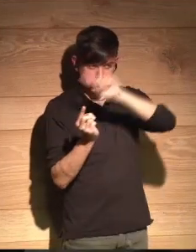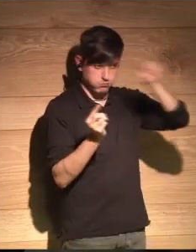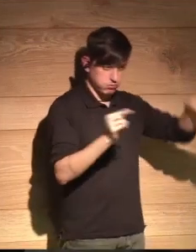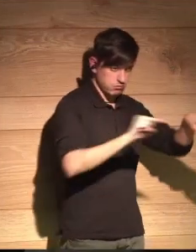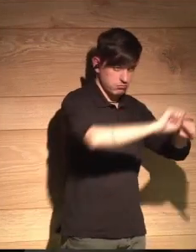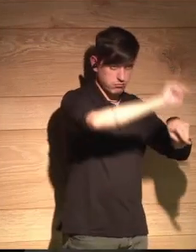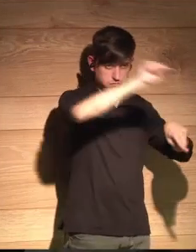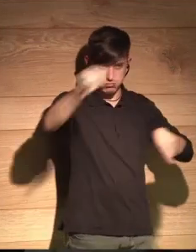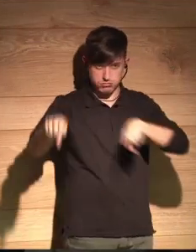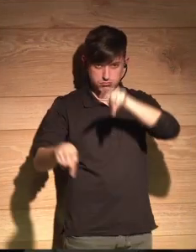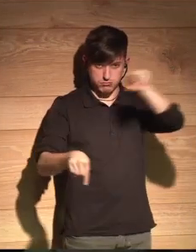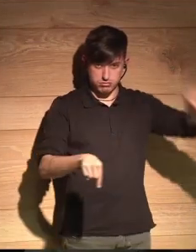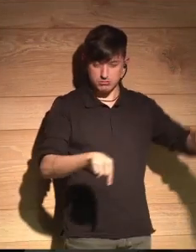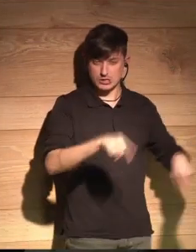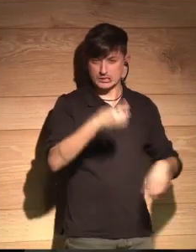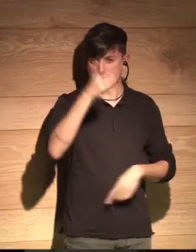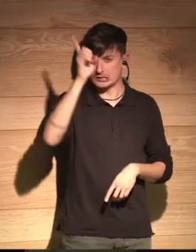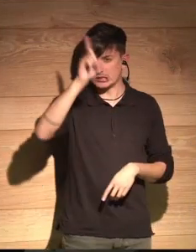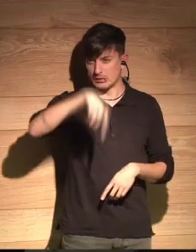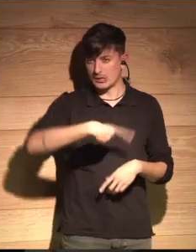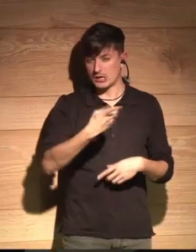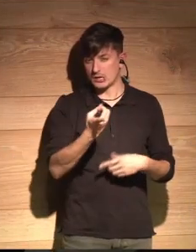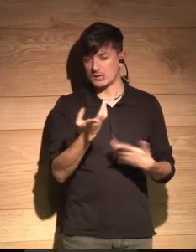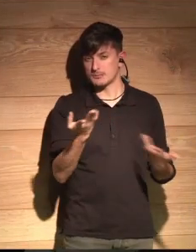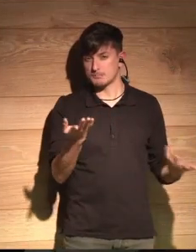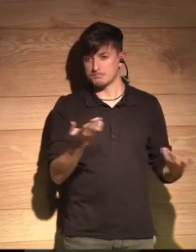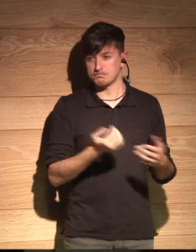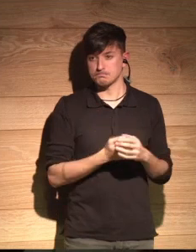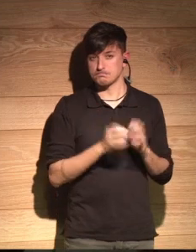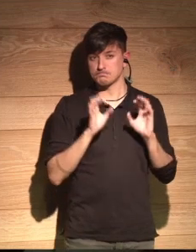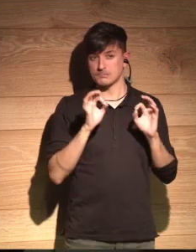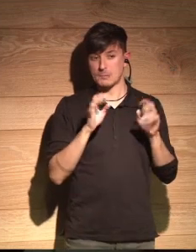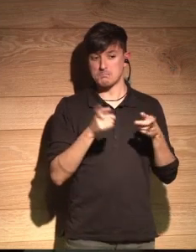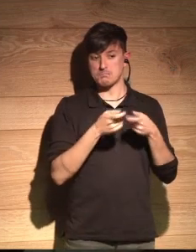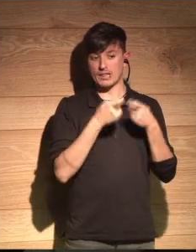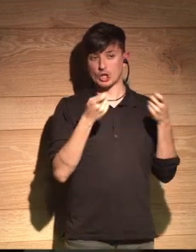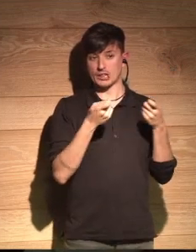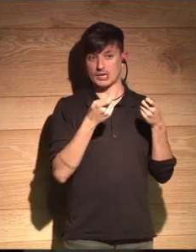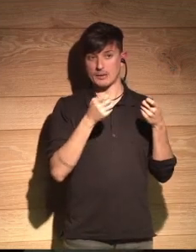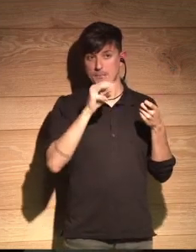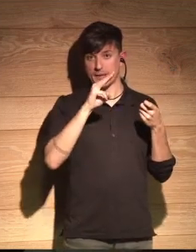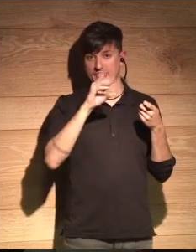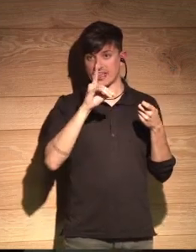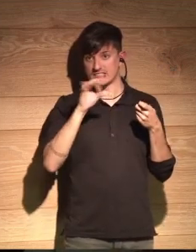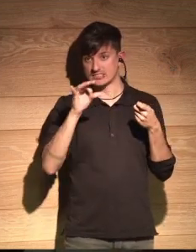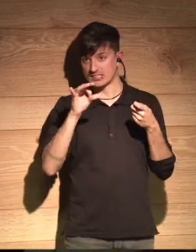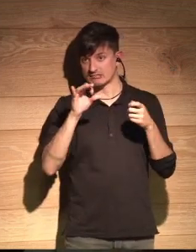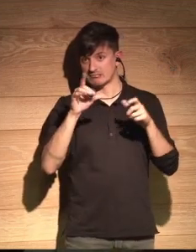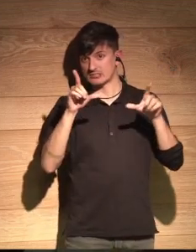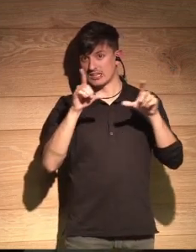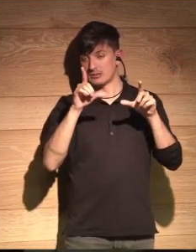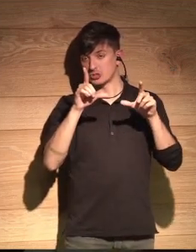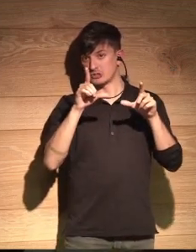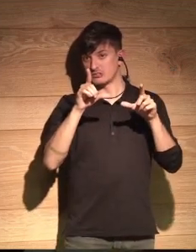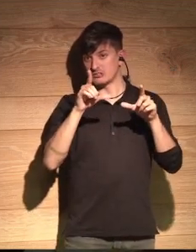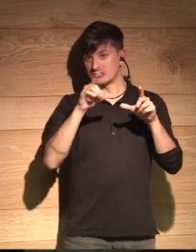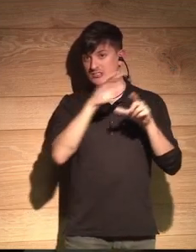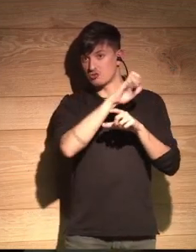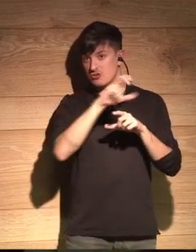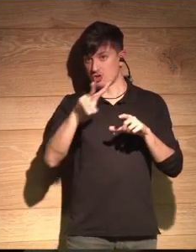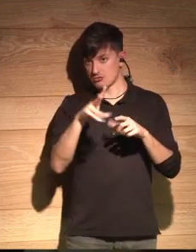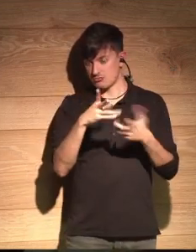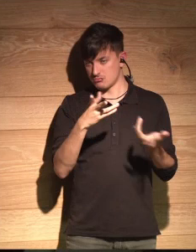in the United States that follow this. And so the idea that big data can tell us about the loopholes on the global system and help us fix